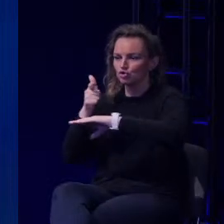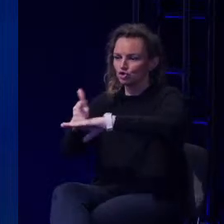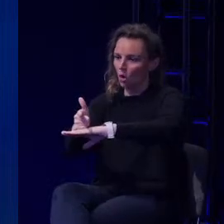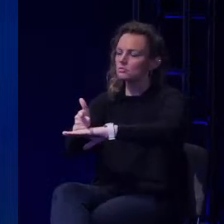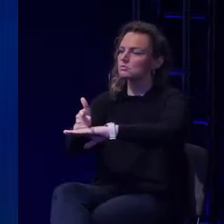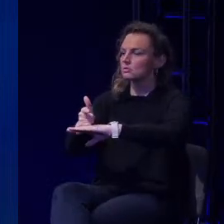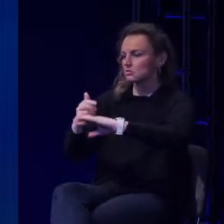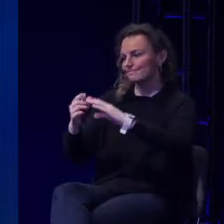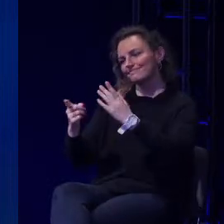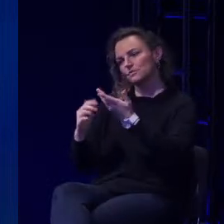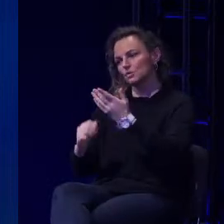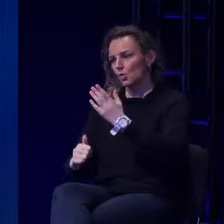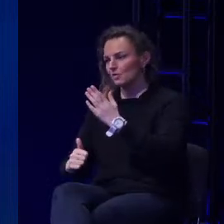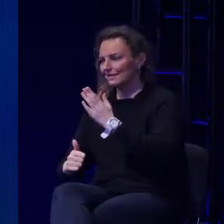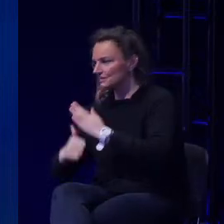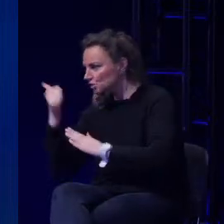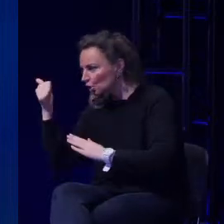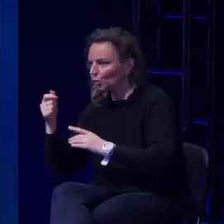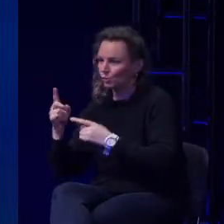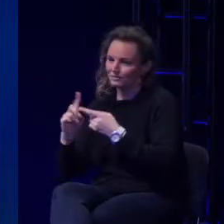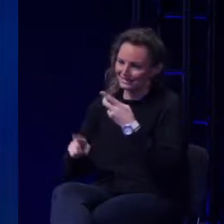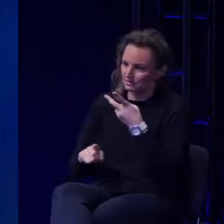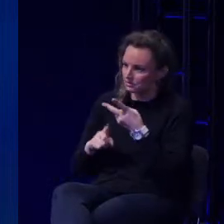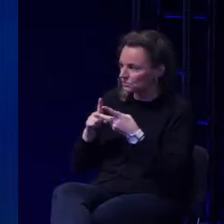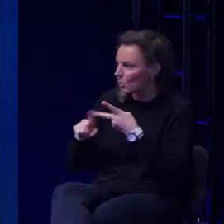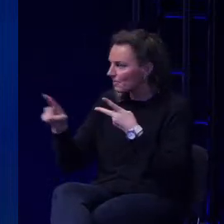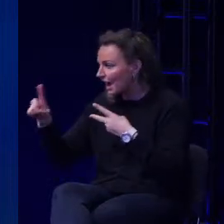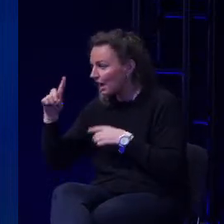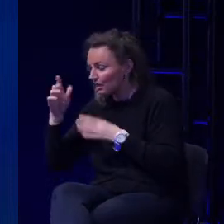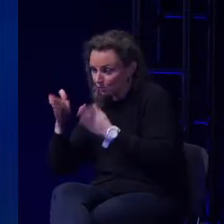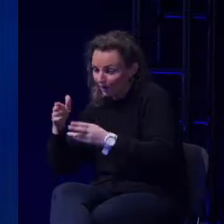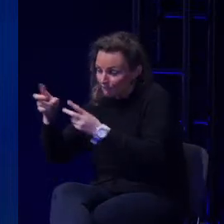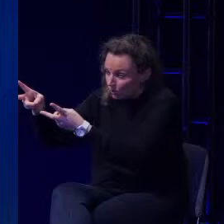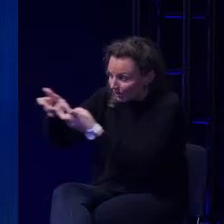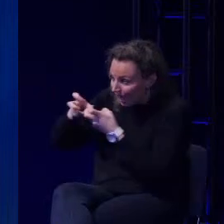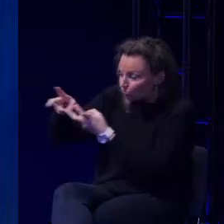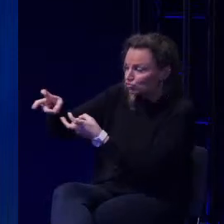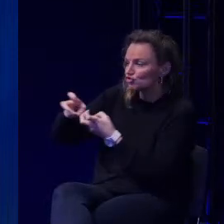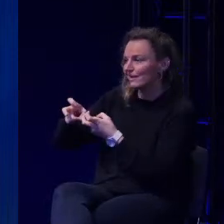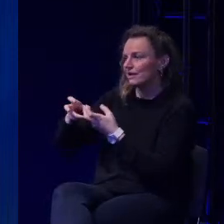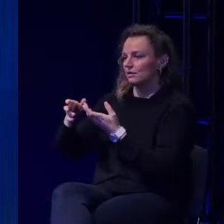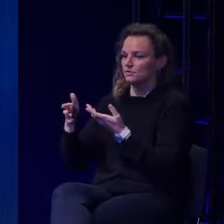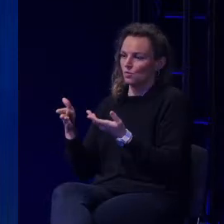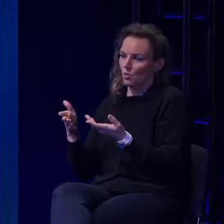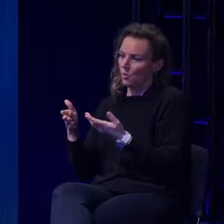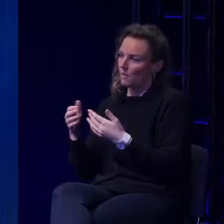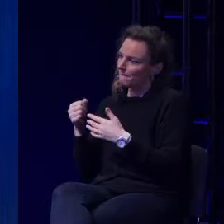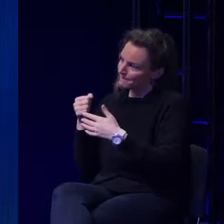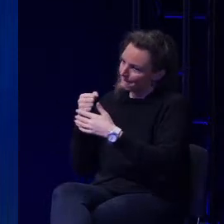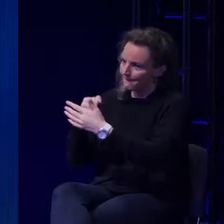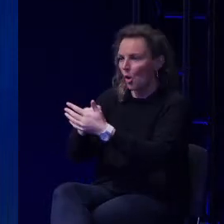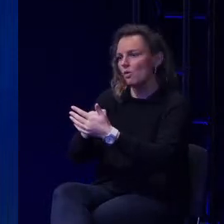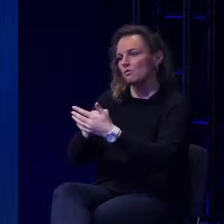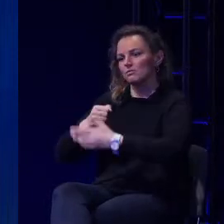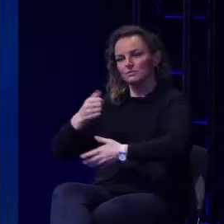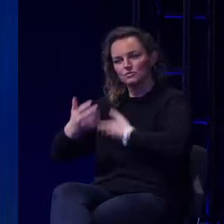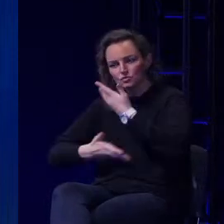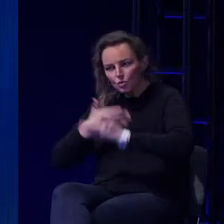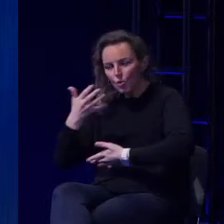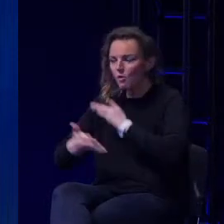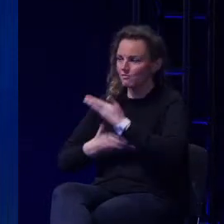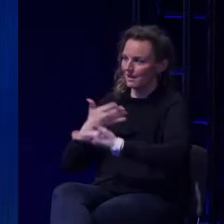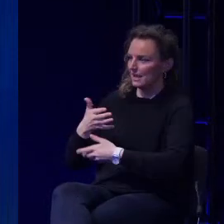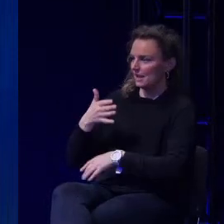exclude the sound recordist or the ability to capture it, or to be in the way of the story physically, or like just